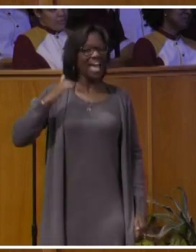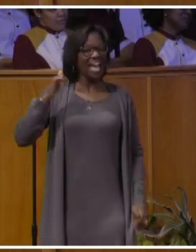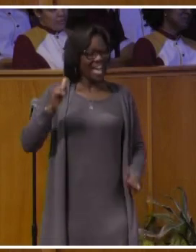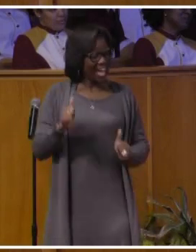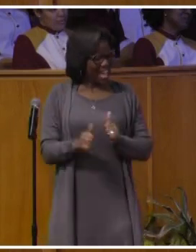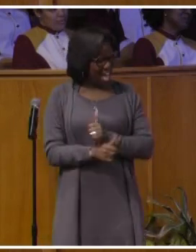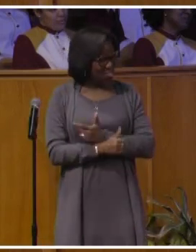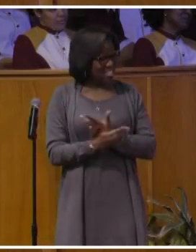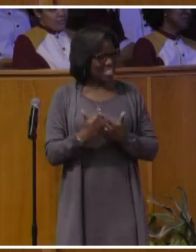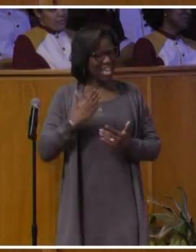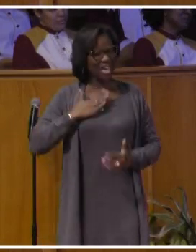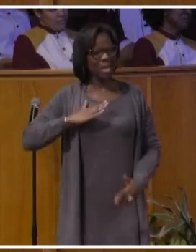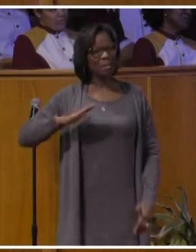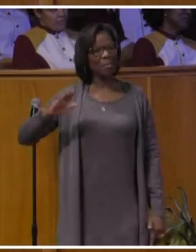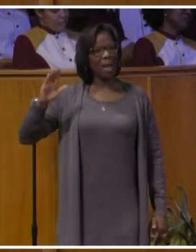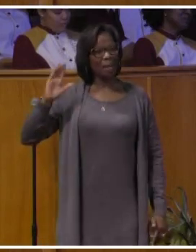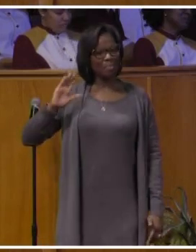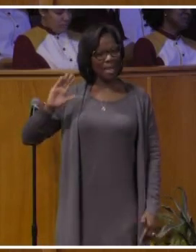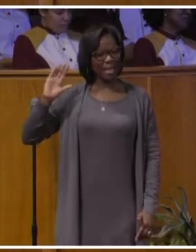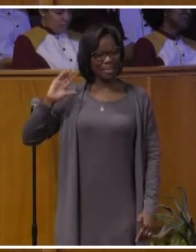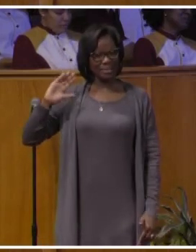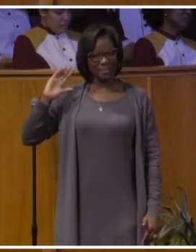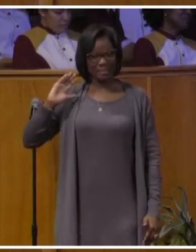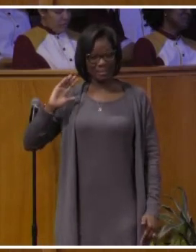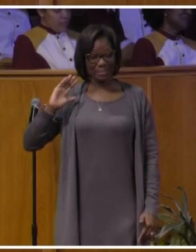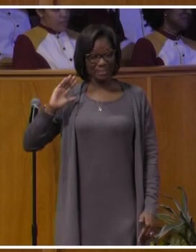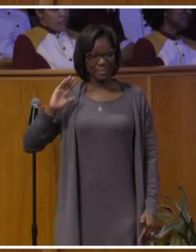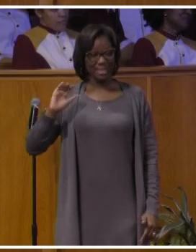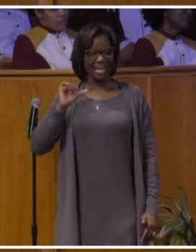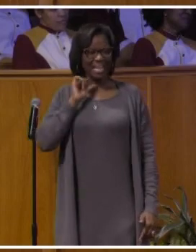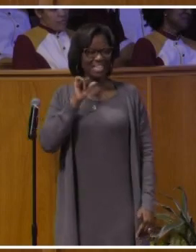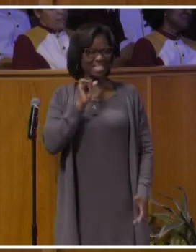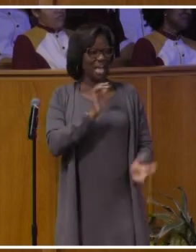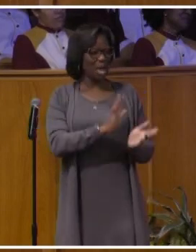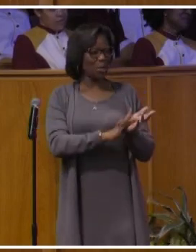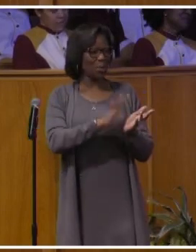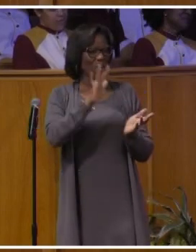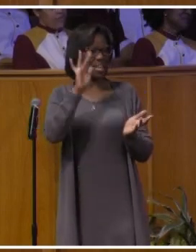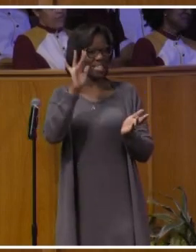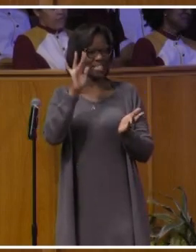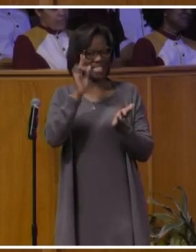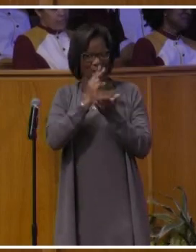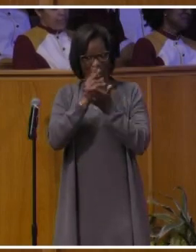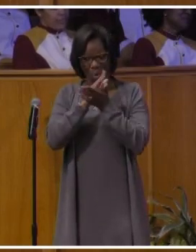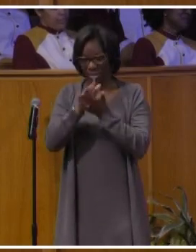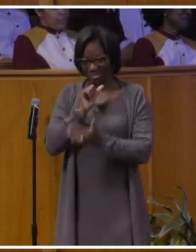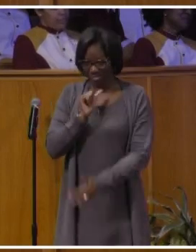everything in my past is not glorious.